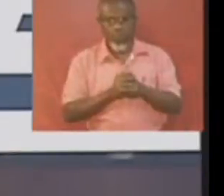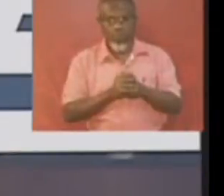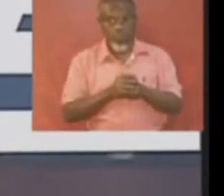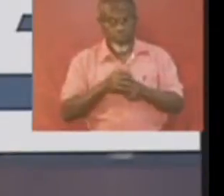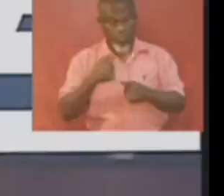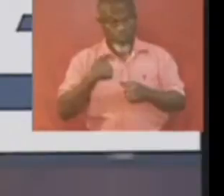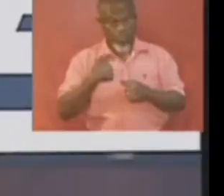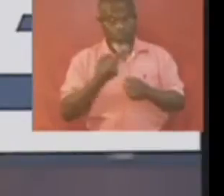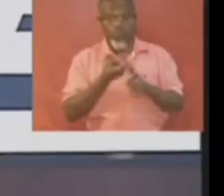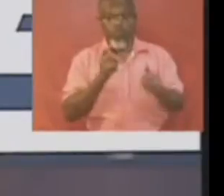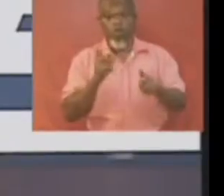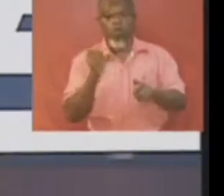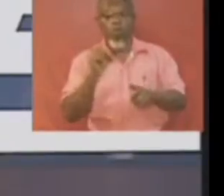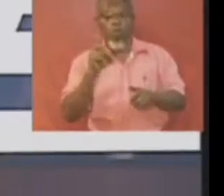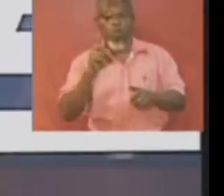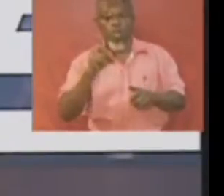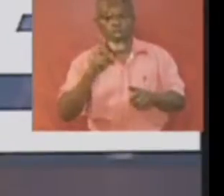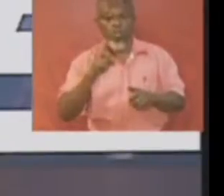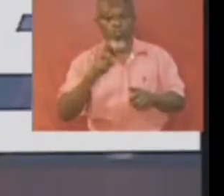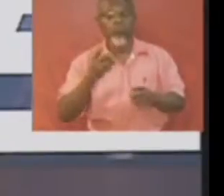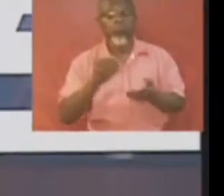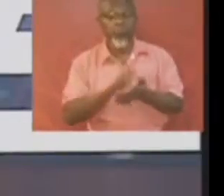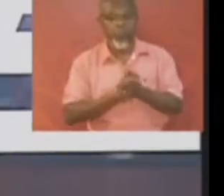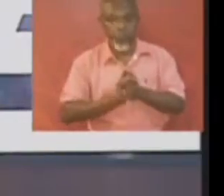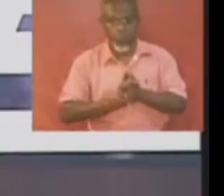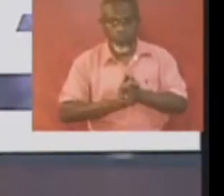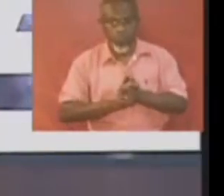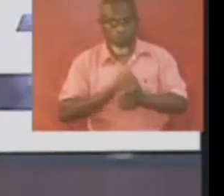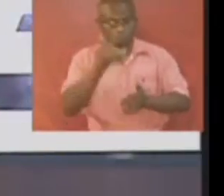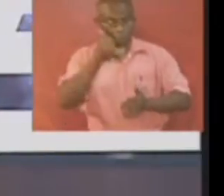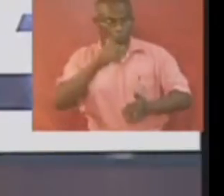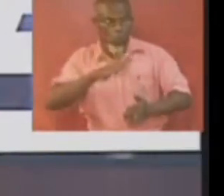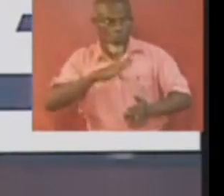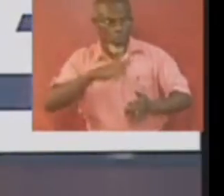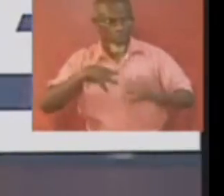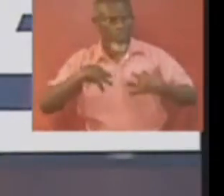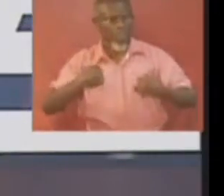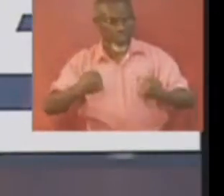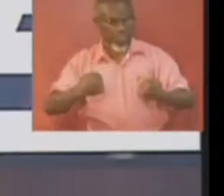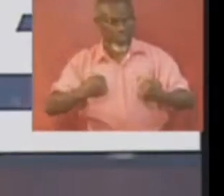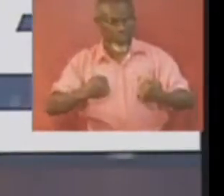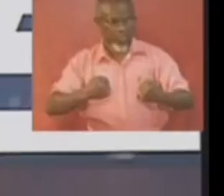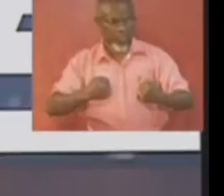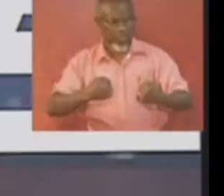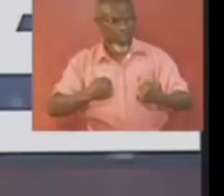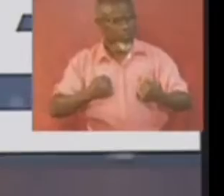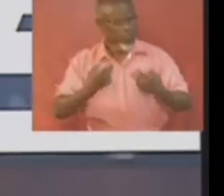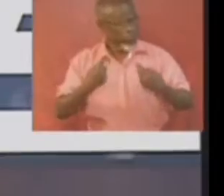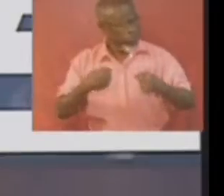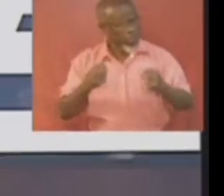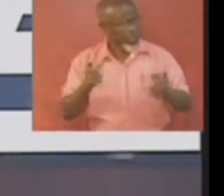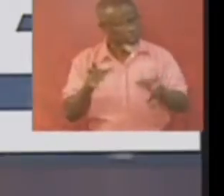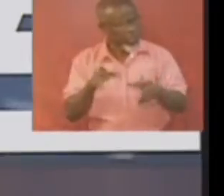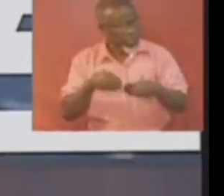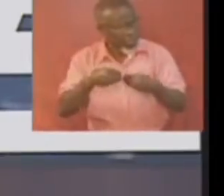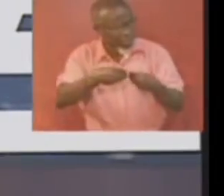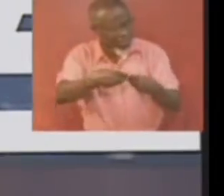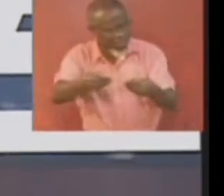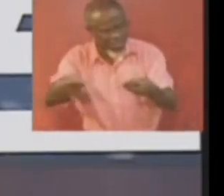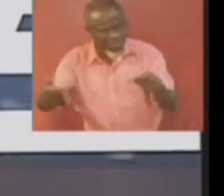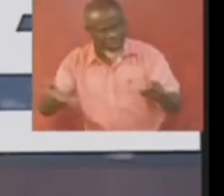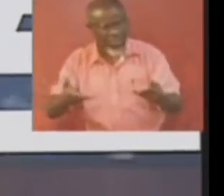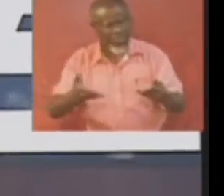the Ministry of Health, and we are responsible for ensuring high-quality health care is delivered to our mothers